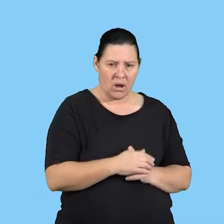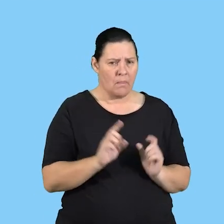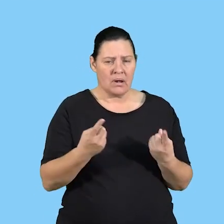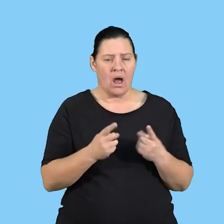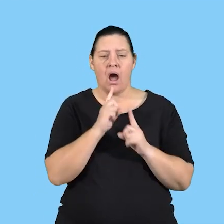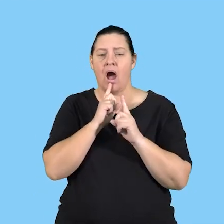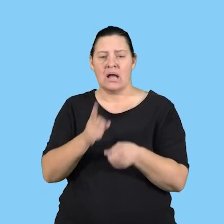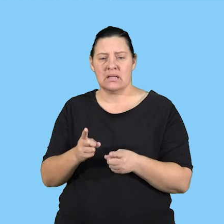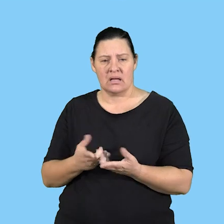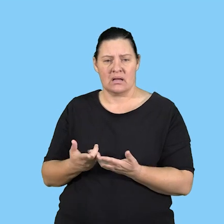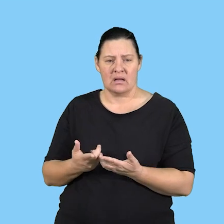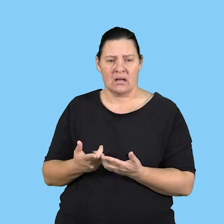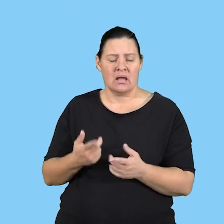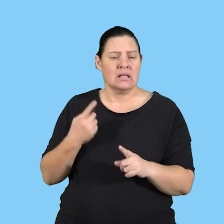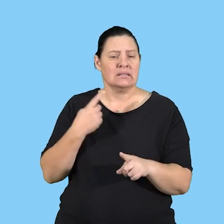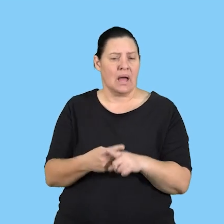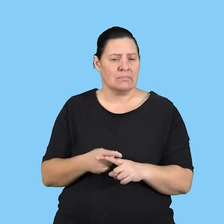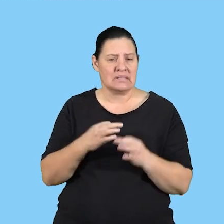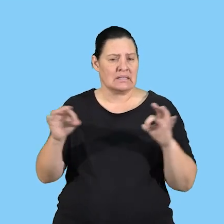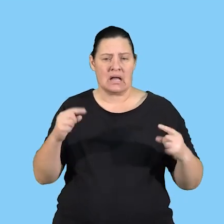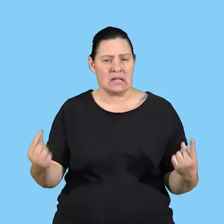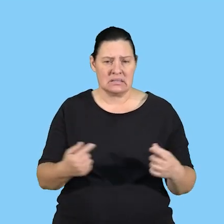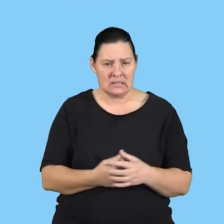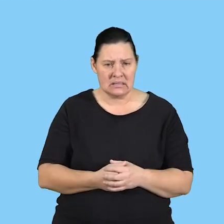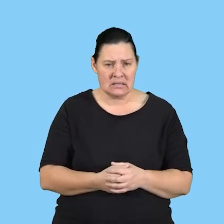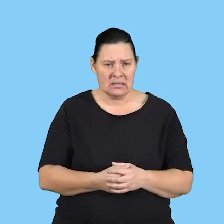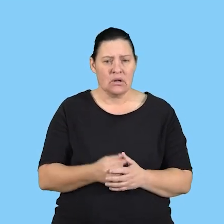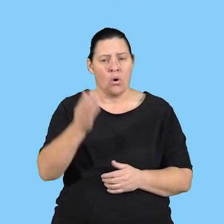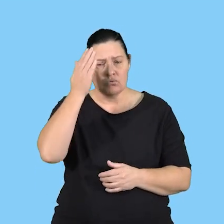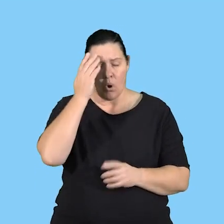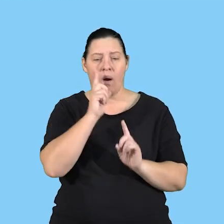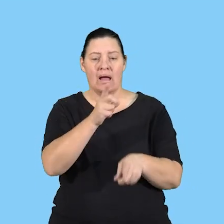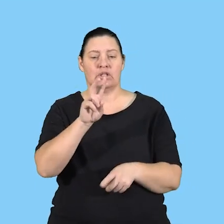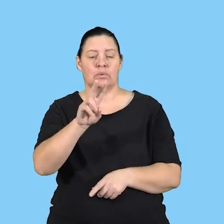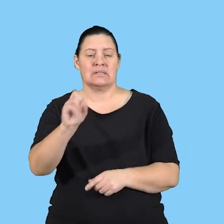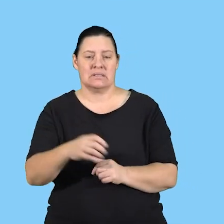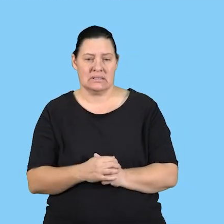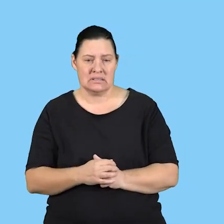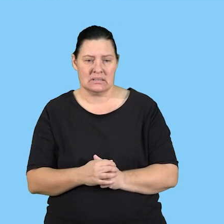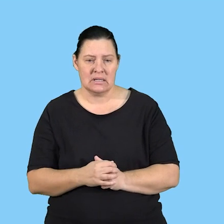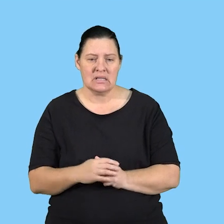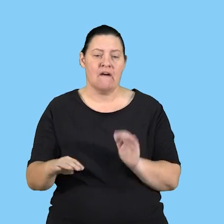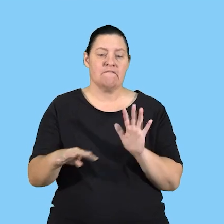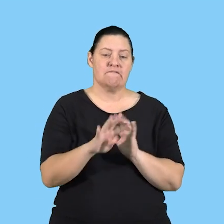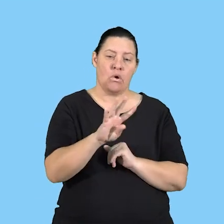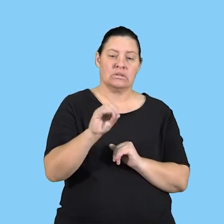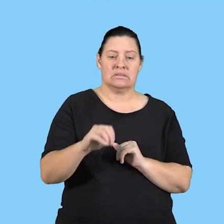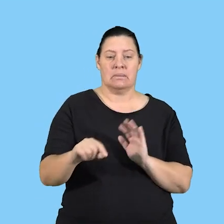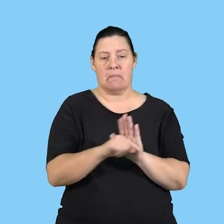but he could not do the multiplication sentence. He knew his answer had to be 20. He He opted for 40 minus